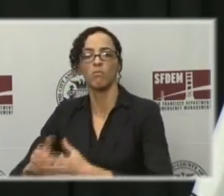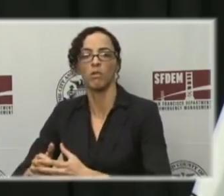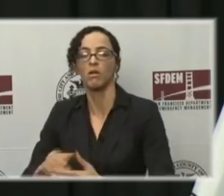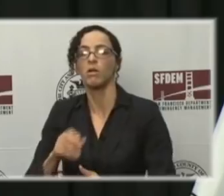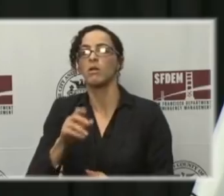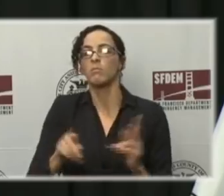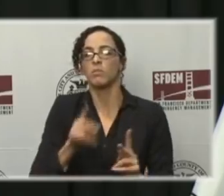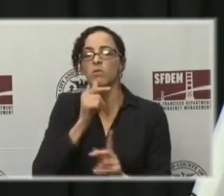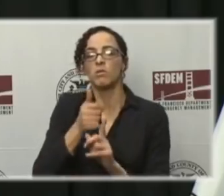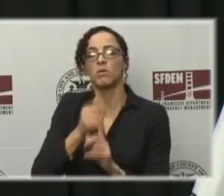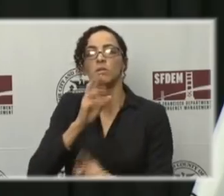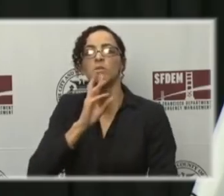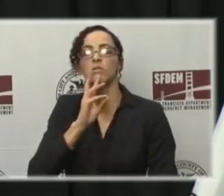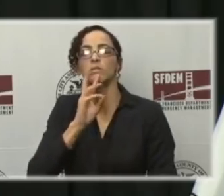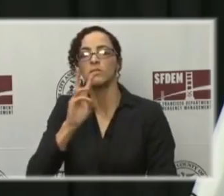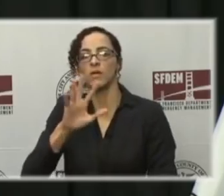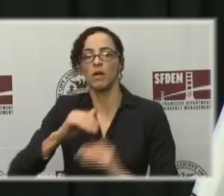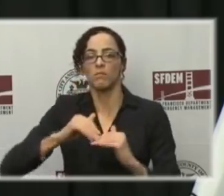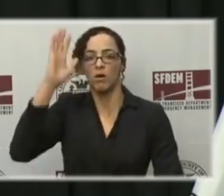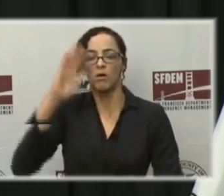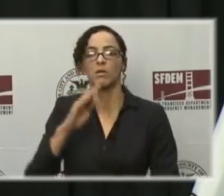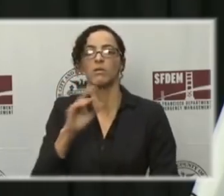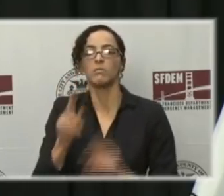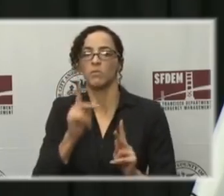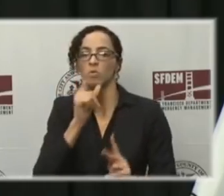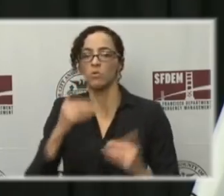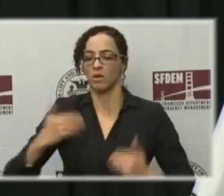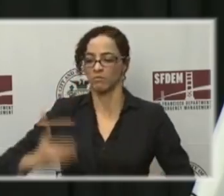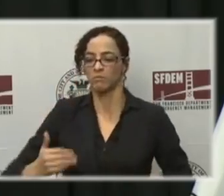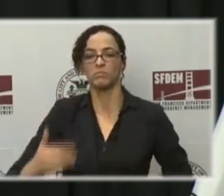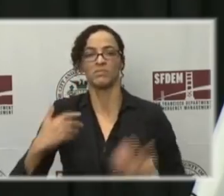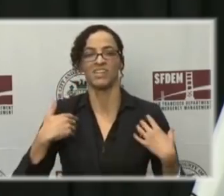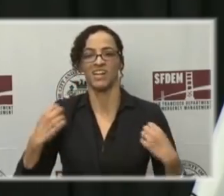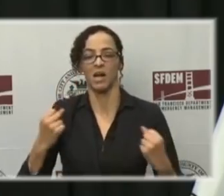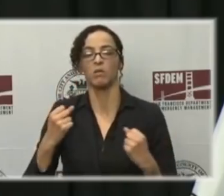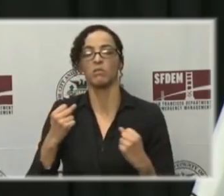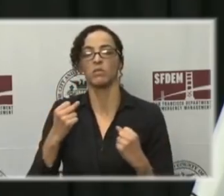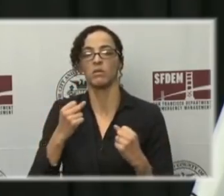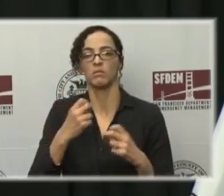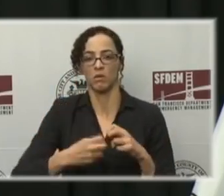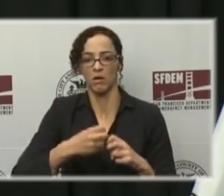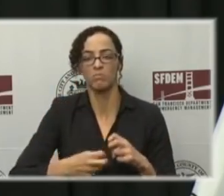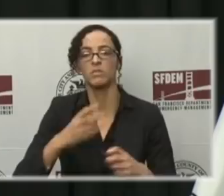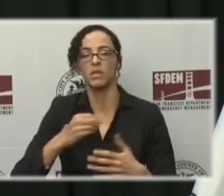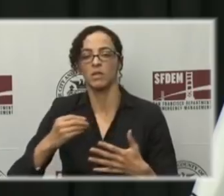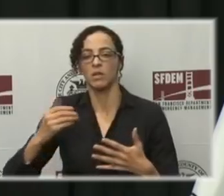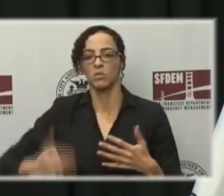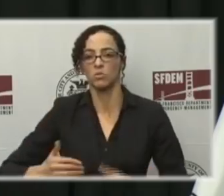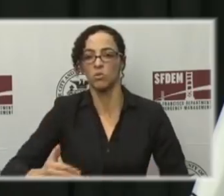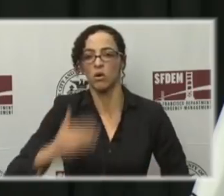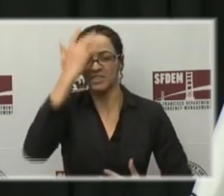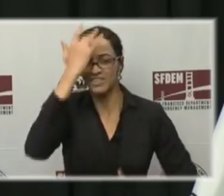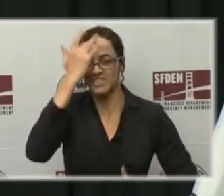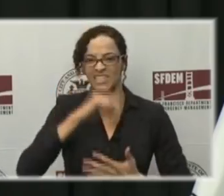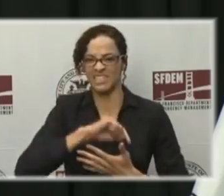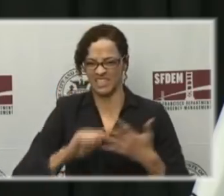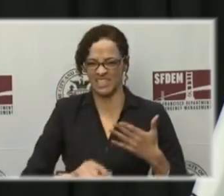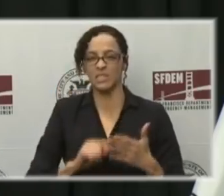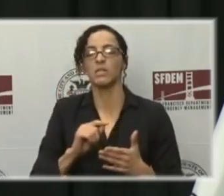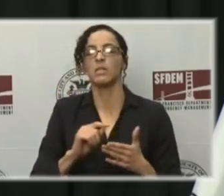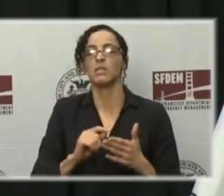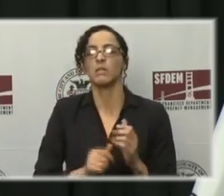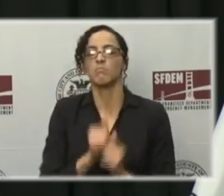certain underlying health conditions and chronic diseases. The residents of Laguna Honda Hospital are in the